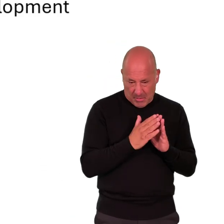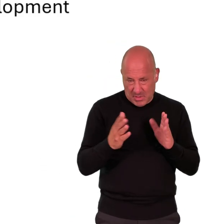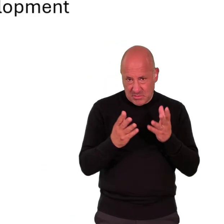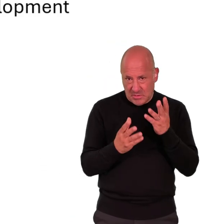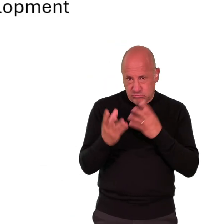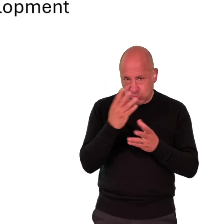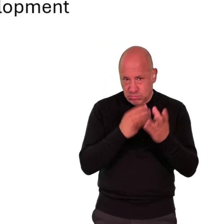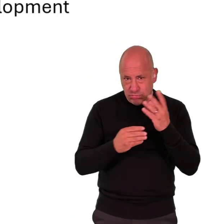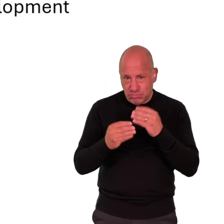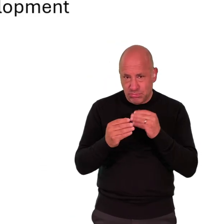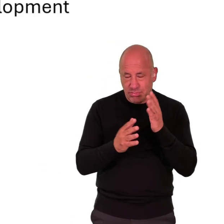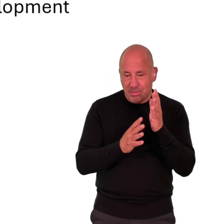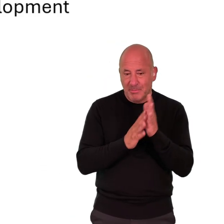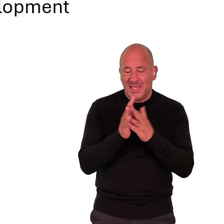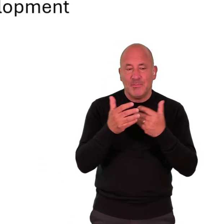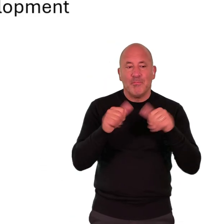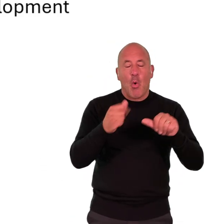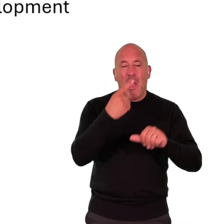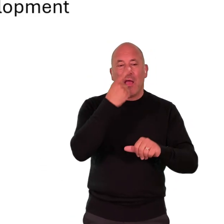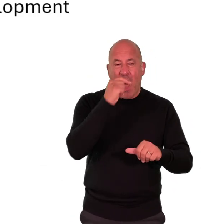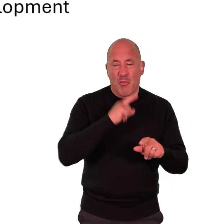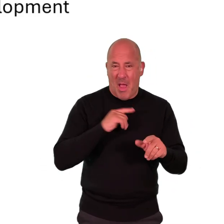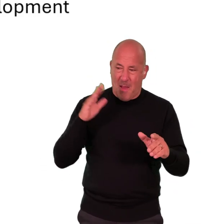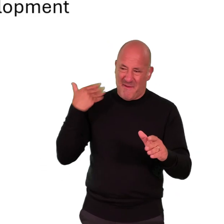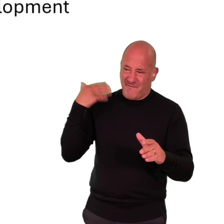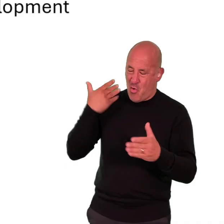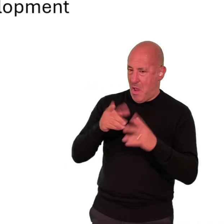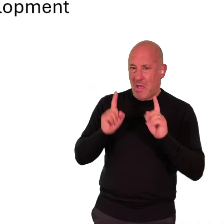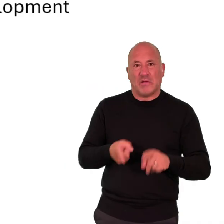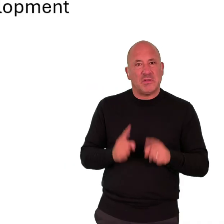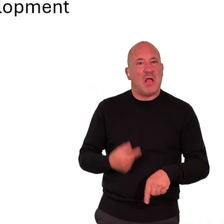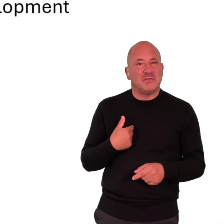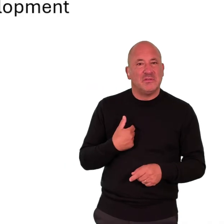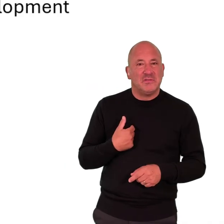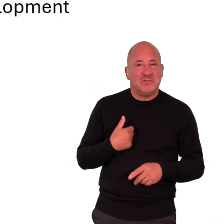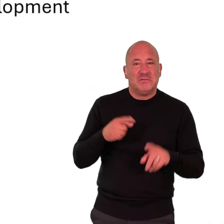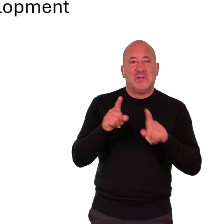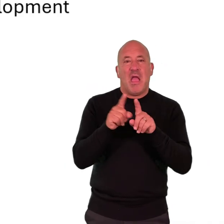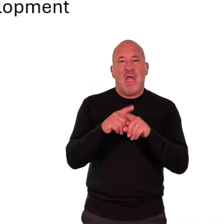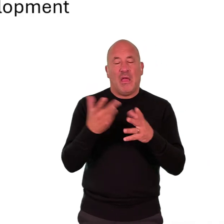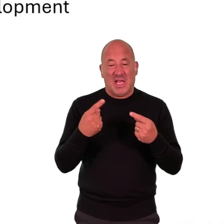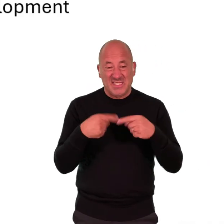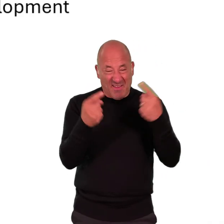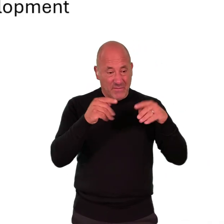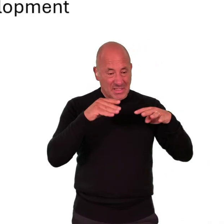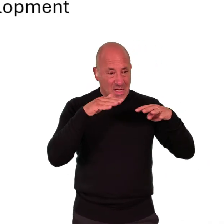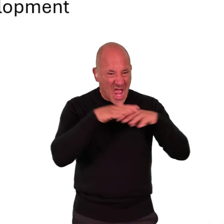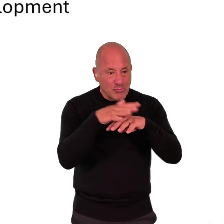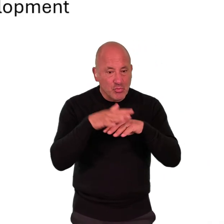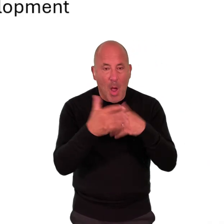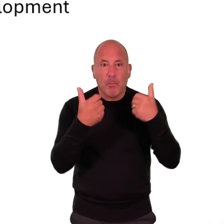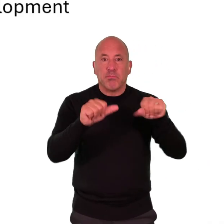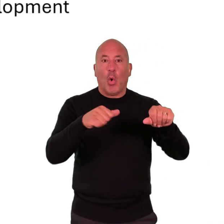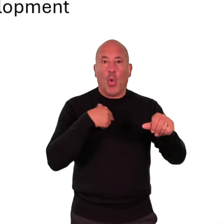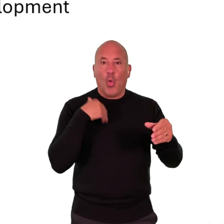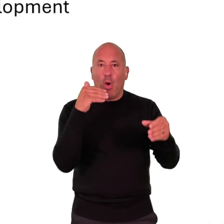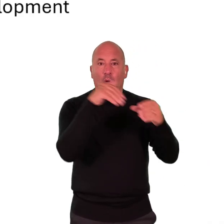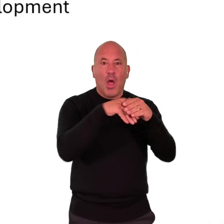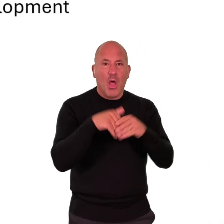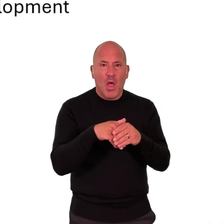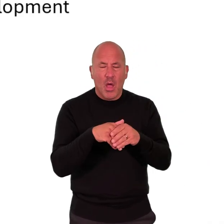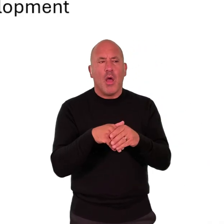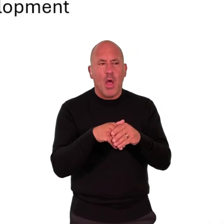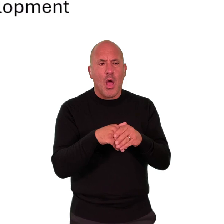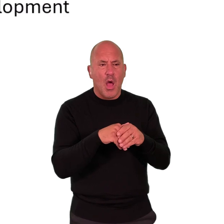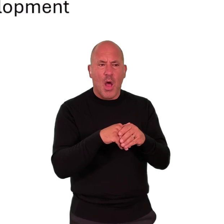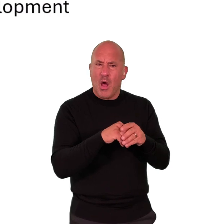For example, this could be accessing new networks. Tell us about those networks and why you want to access them. It